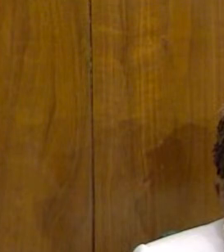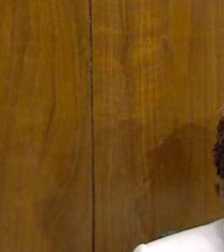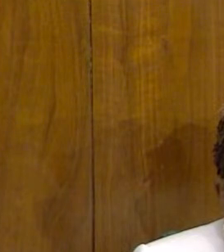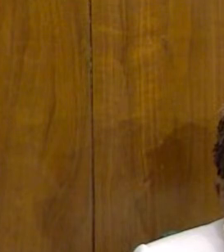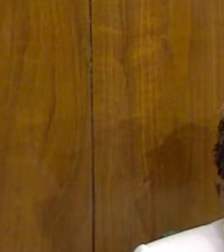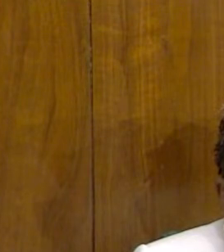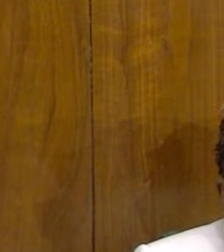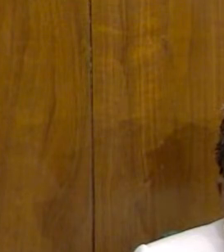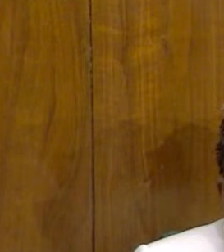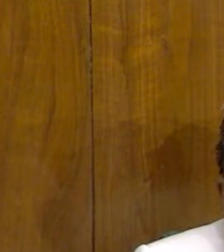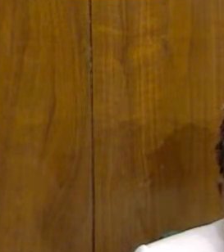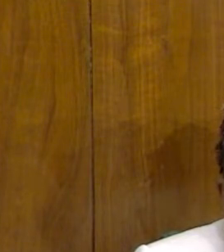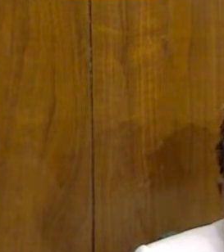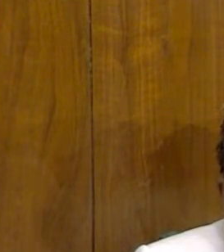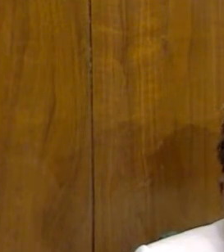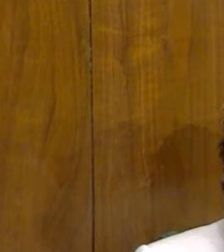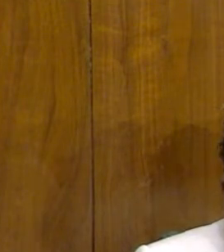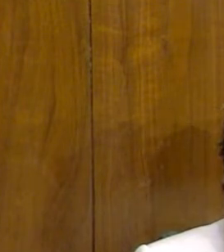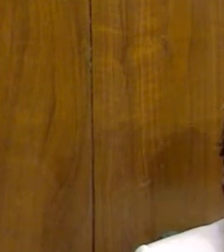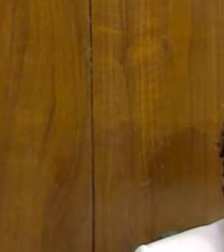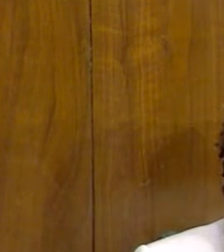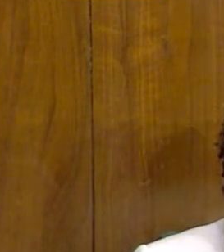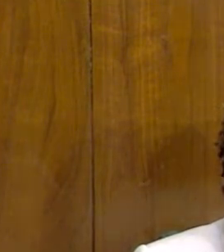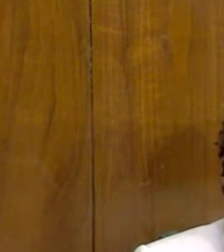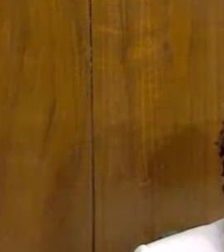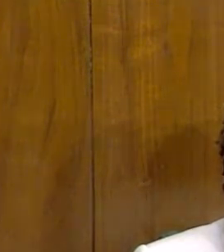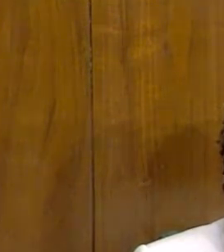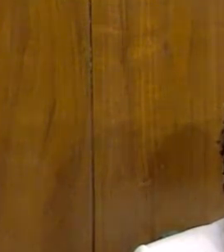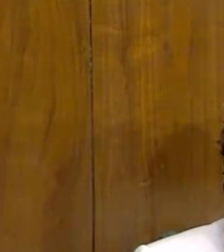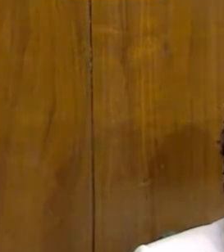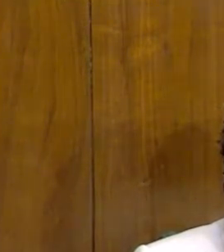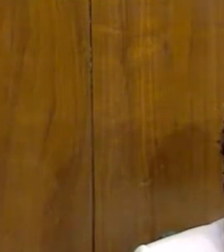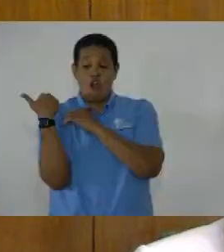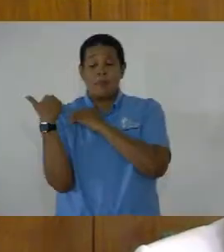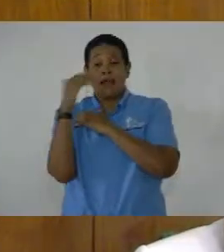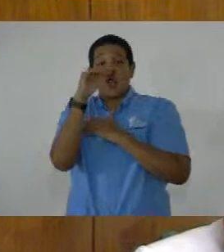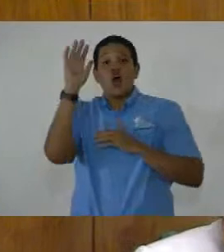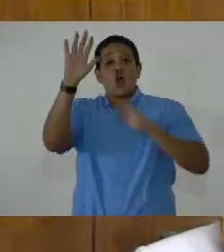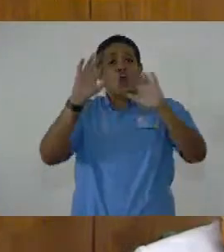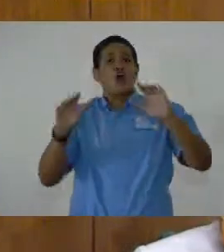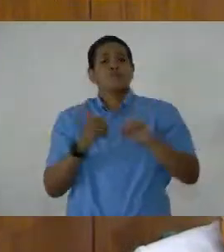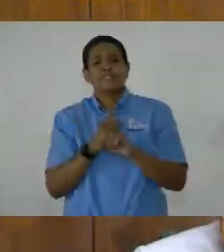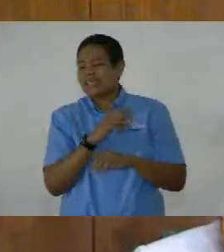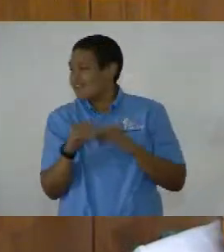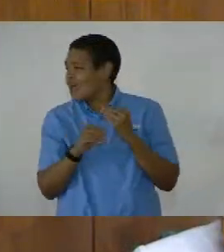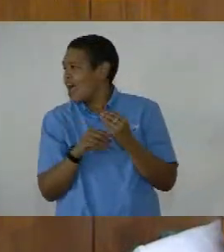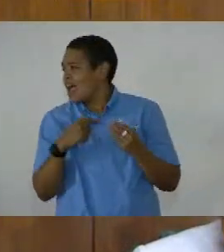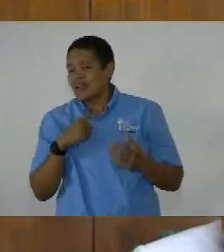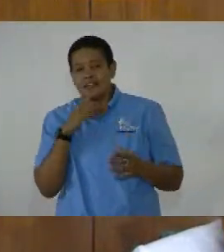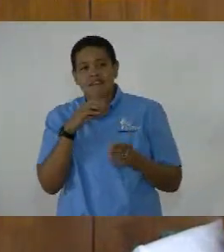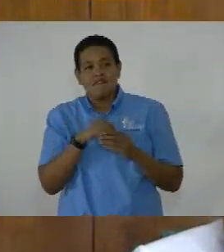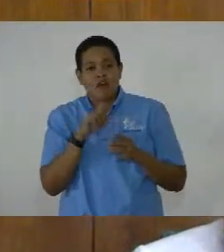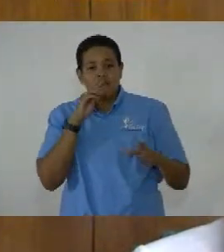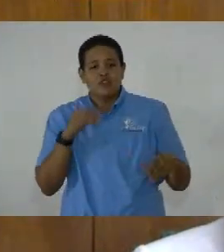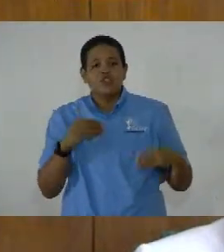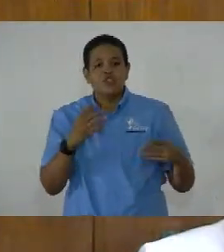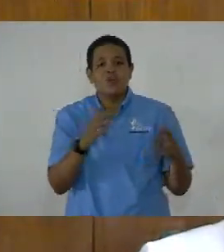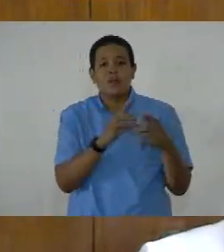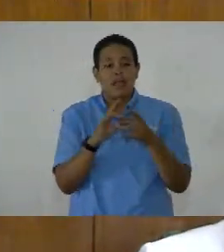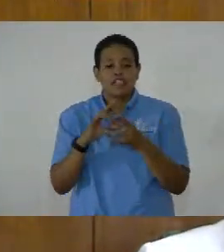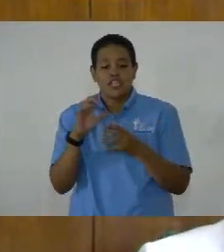requiring and obligating firms that are involved in the supply chain